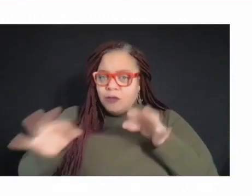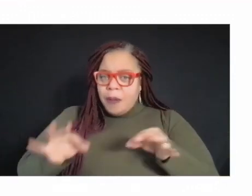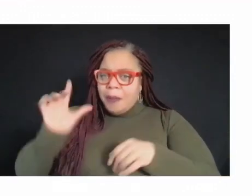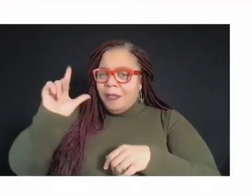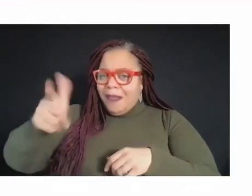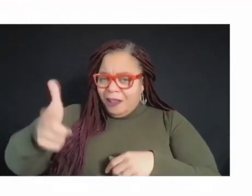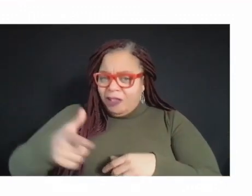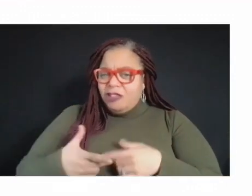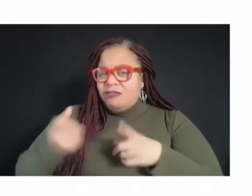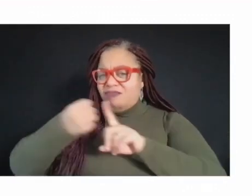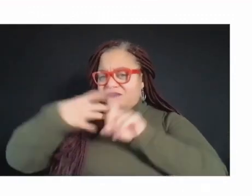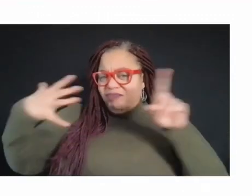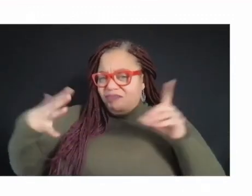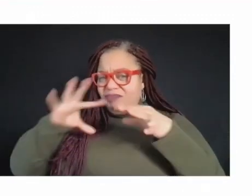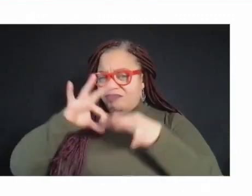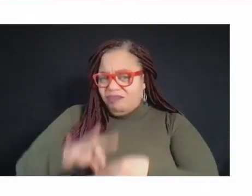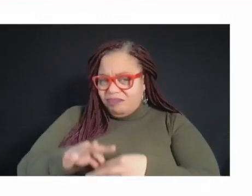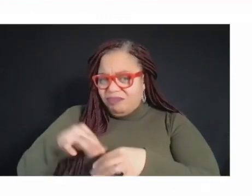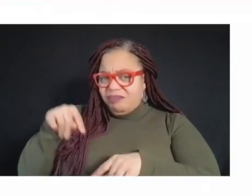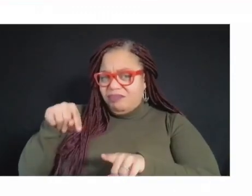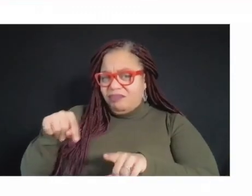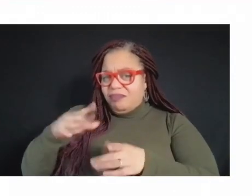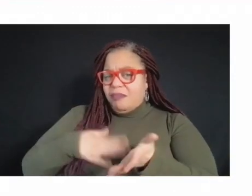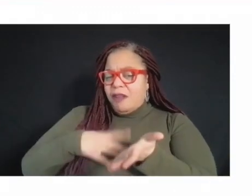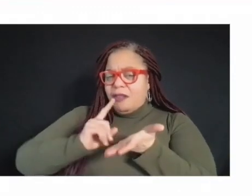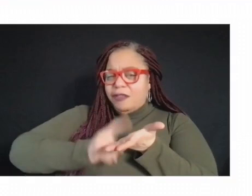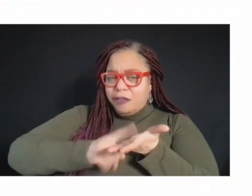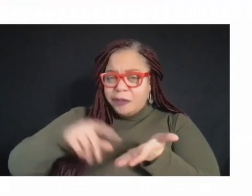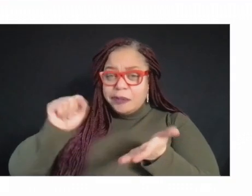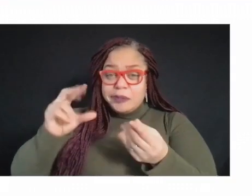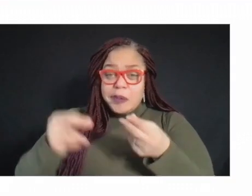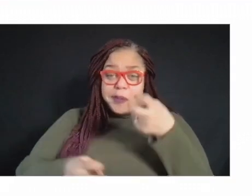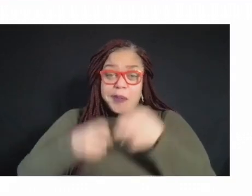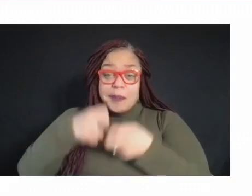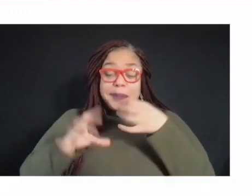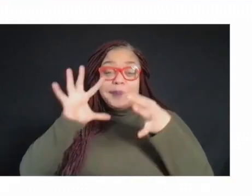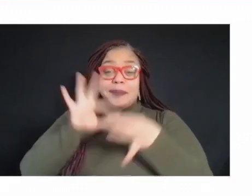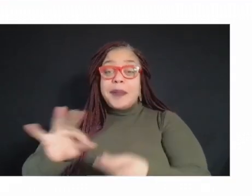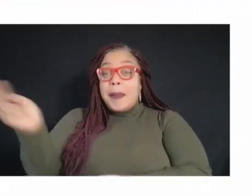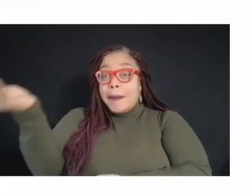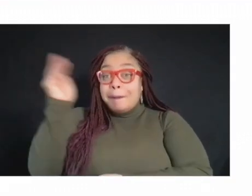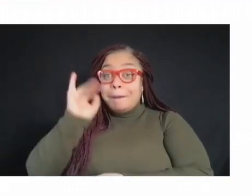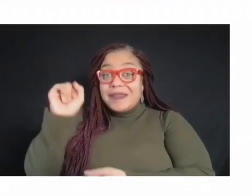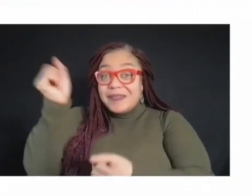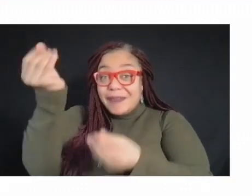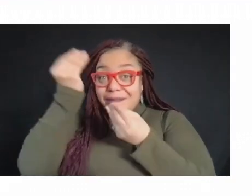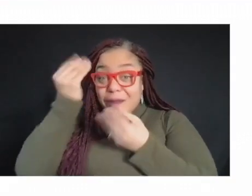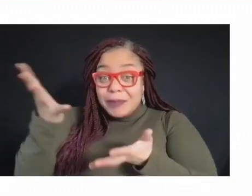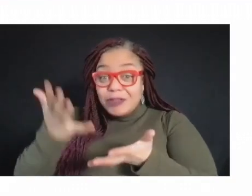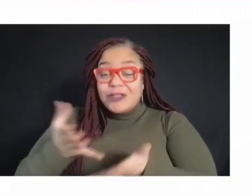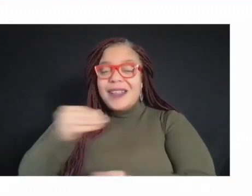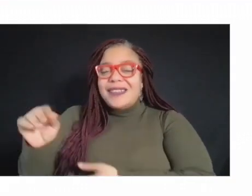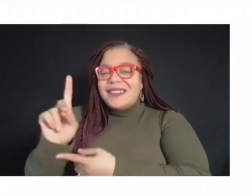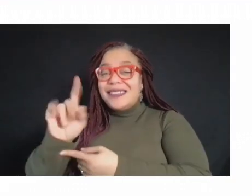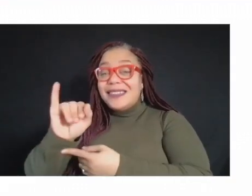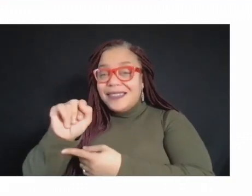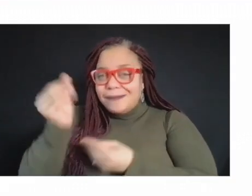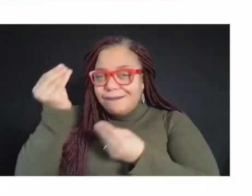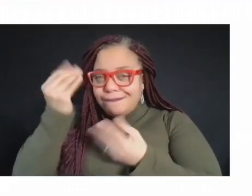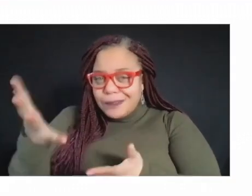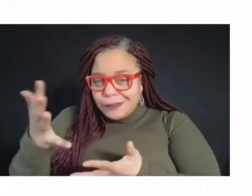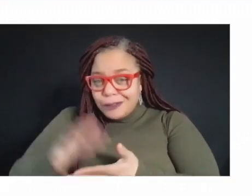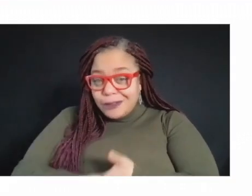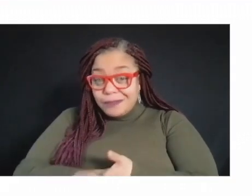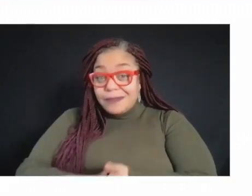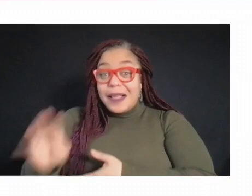talk. So the problem of misinformation, disinformation, and malinformation has been